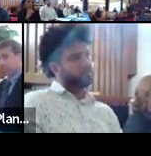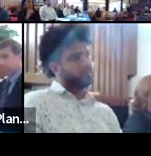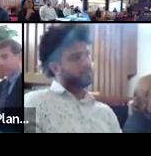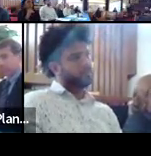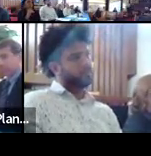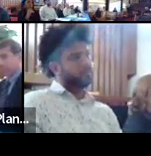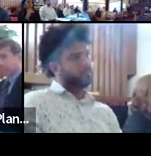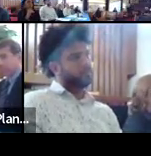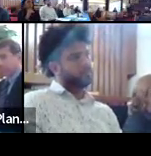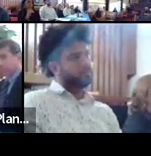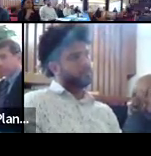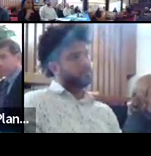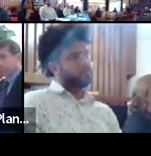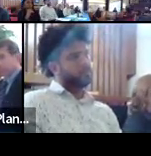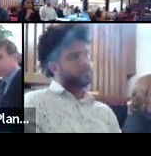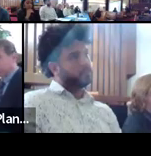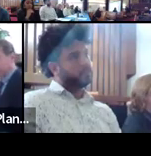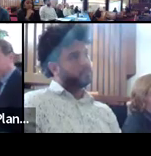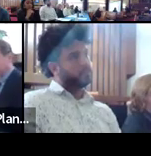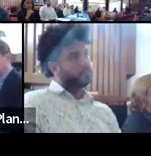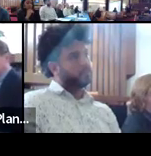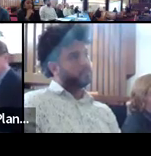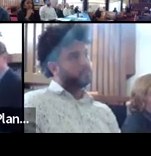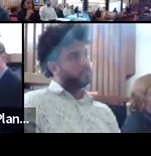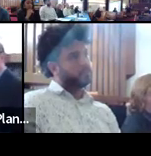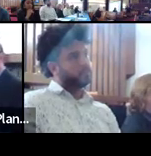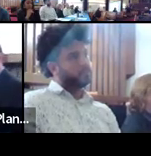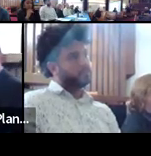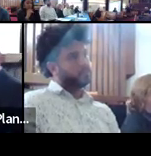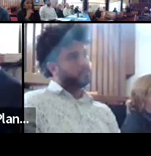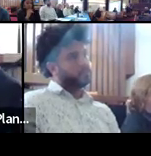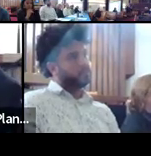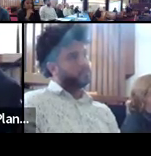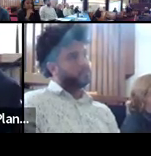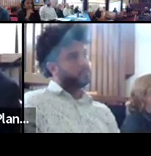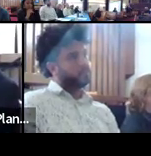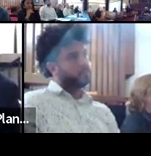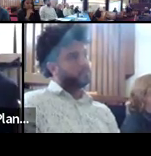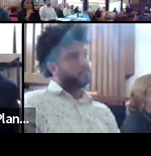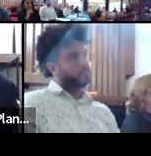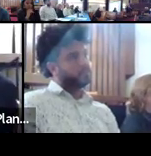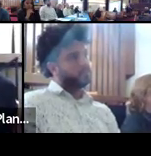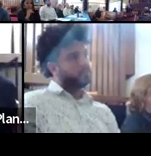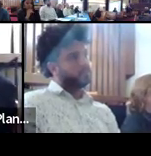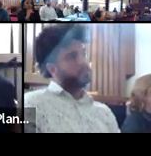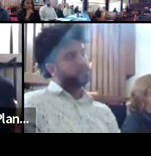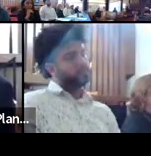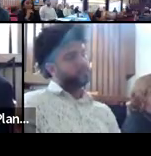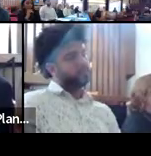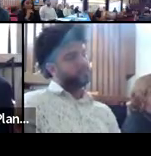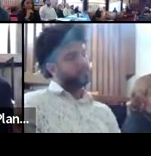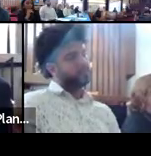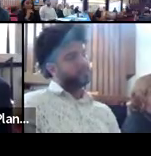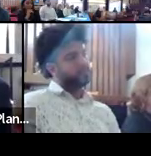technically regarding hourly and supporting services and things like that, we do need to put the